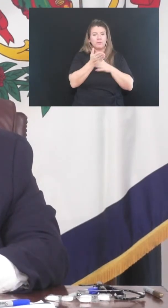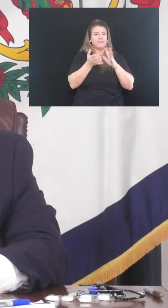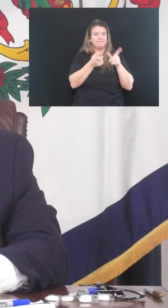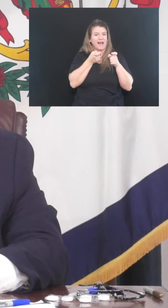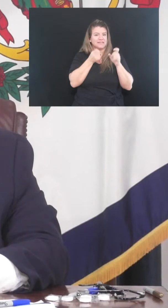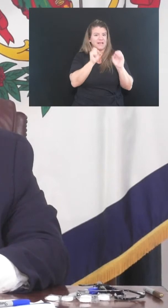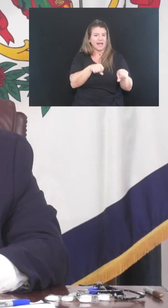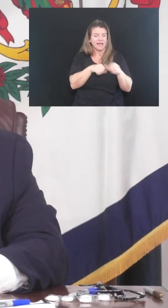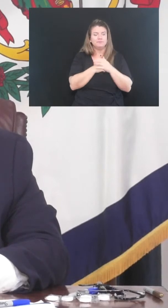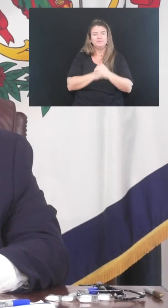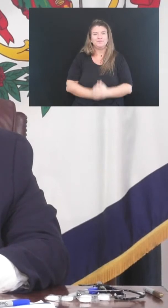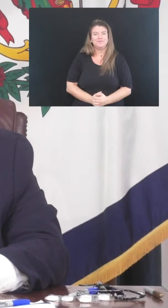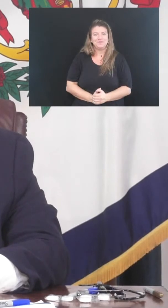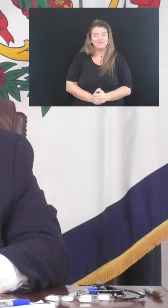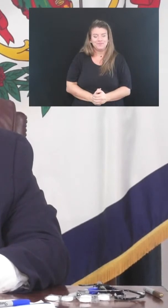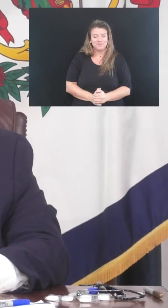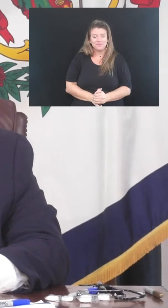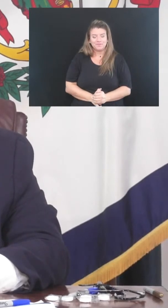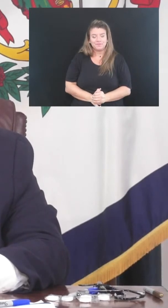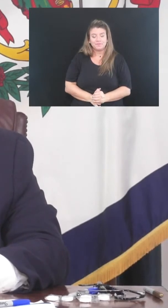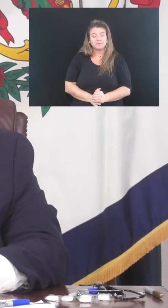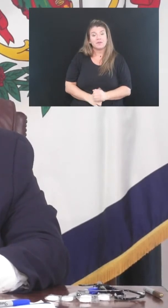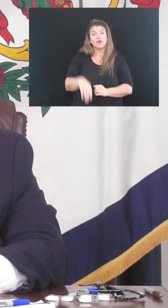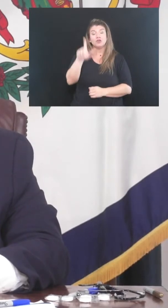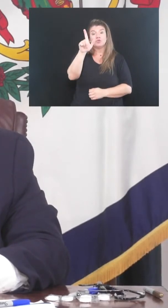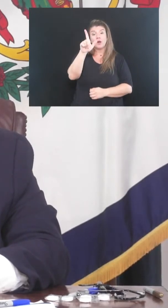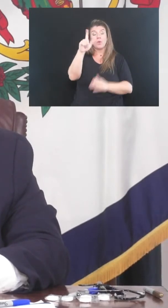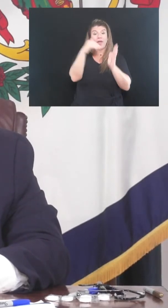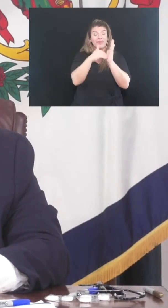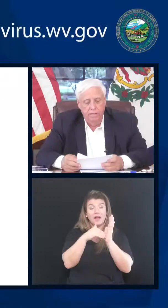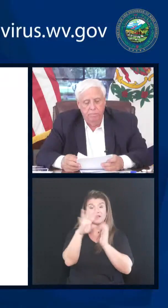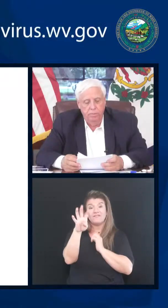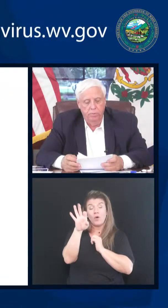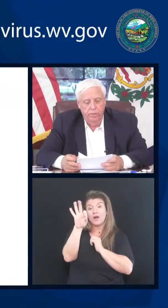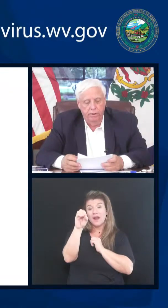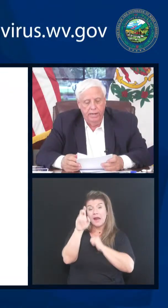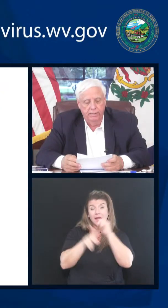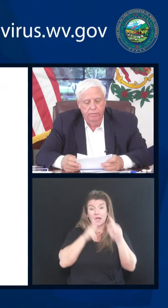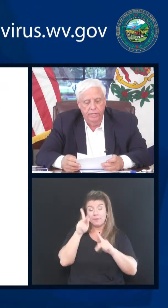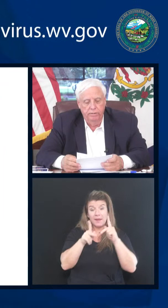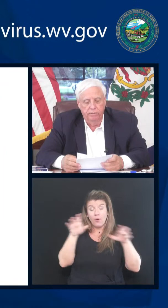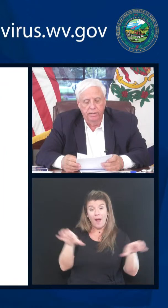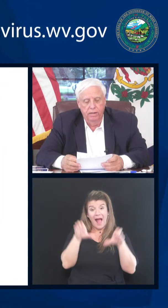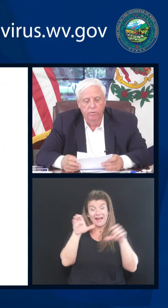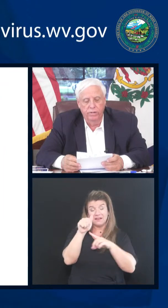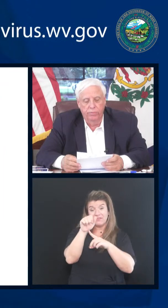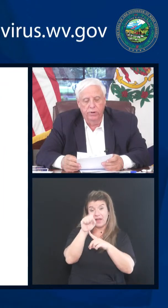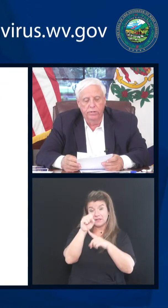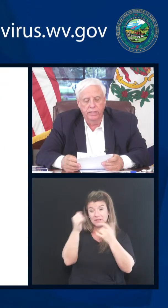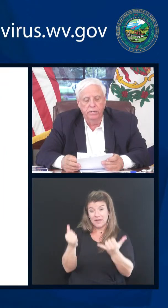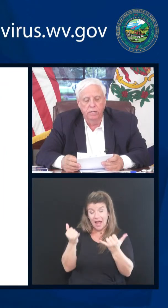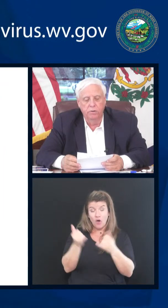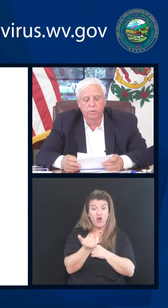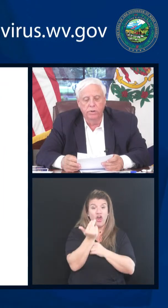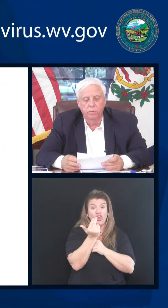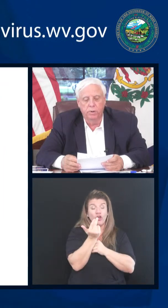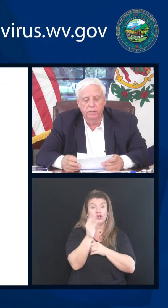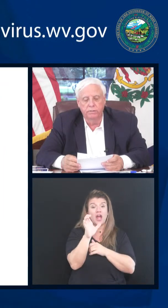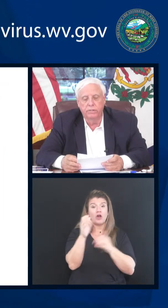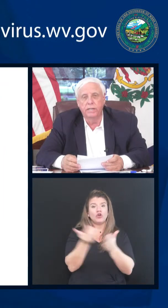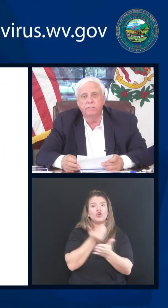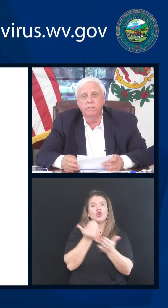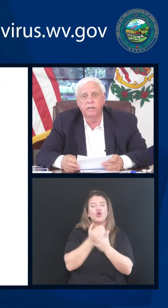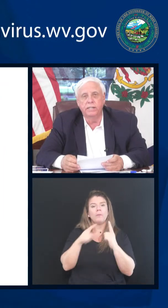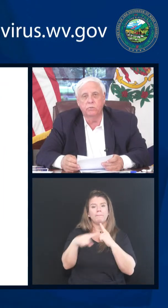as I possibly can. But we've got 21,490 people that are active cases now. We've had 1,300 new